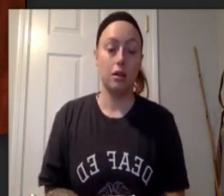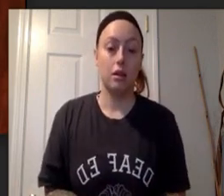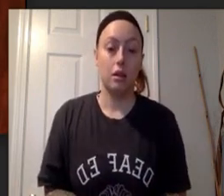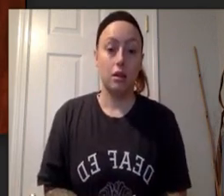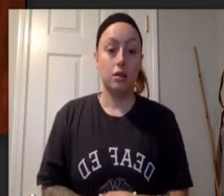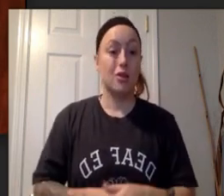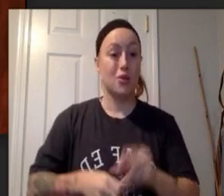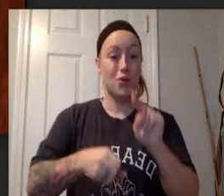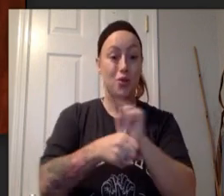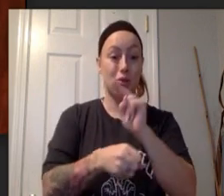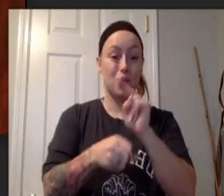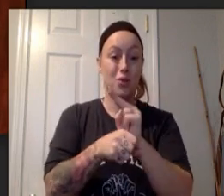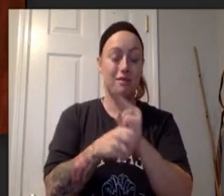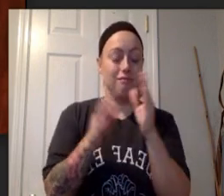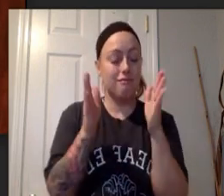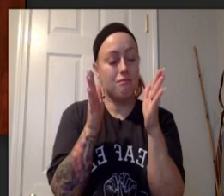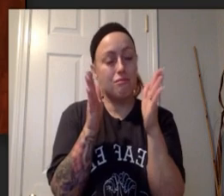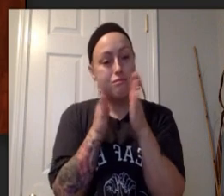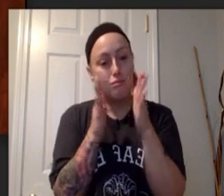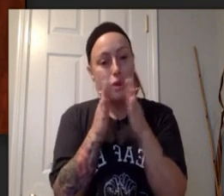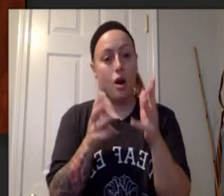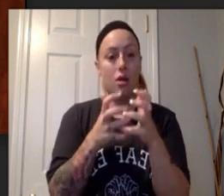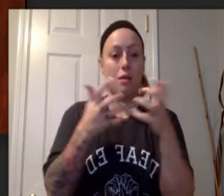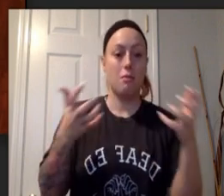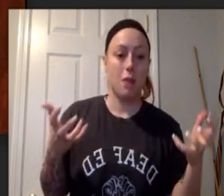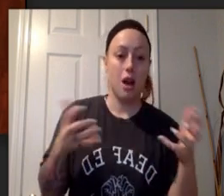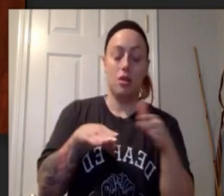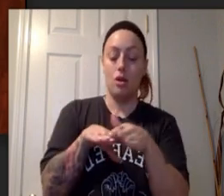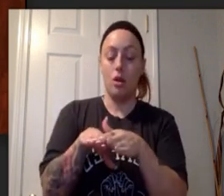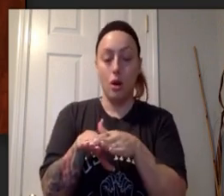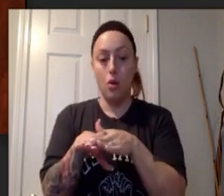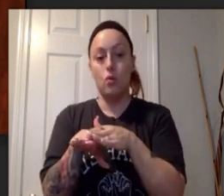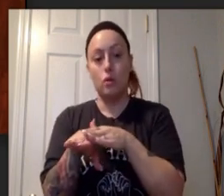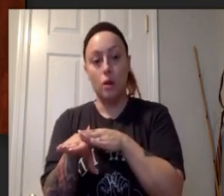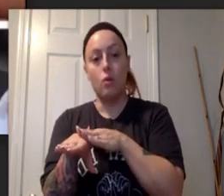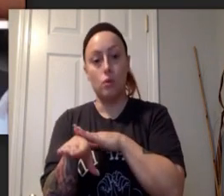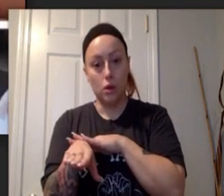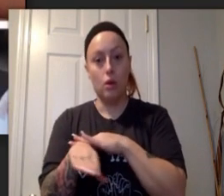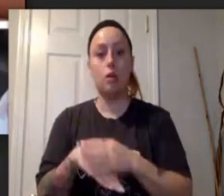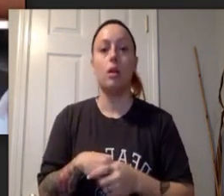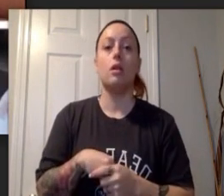the smallest amount of the pill you possibly can. Go slow. Start slow.